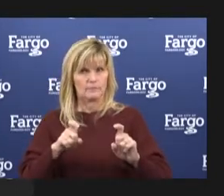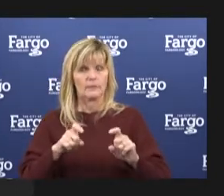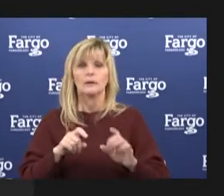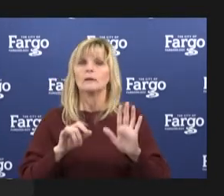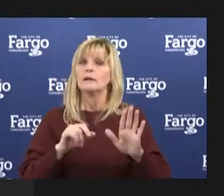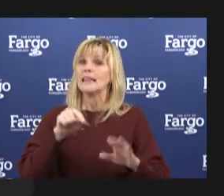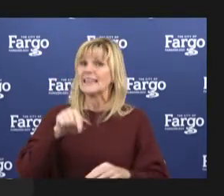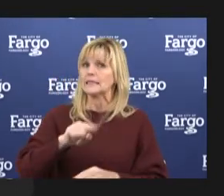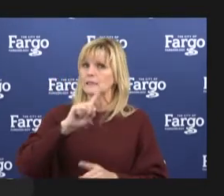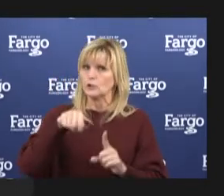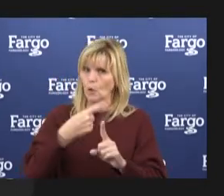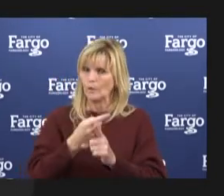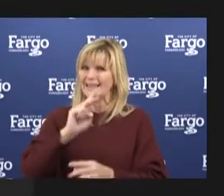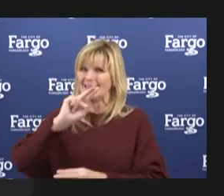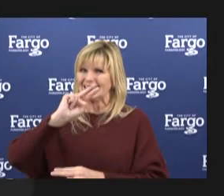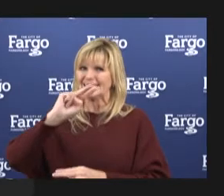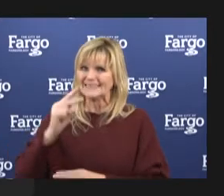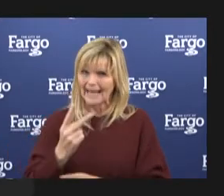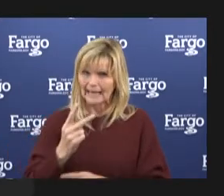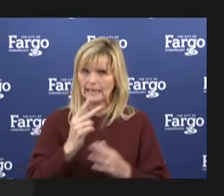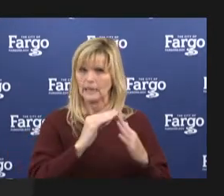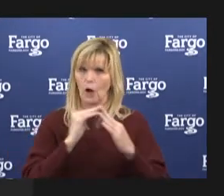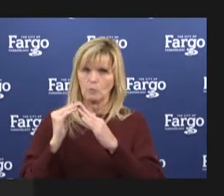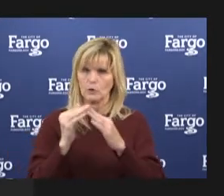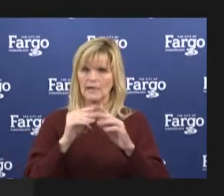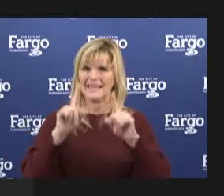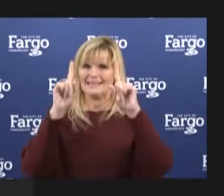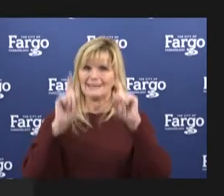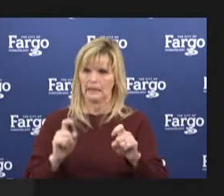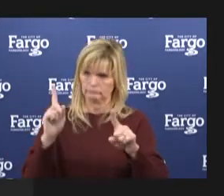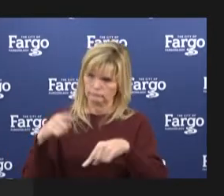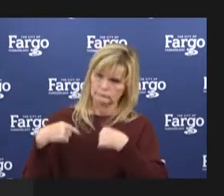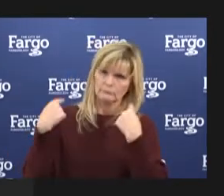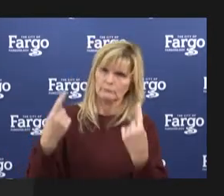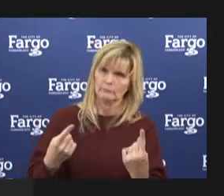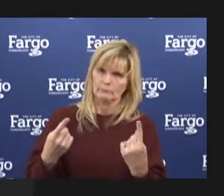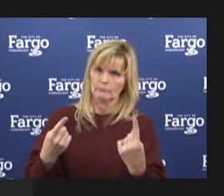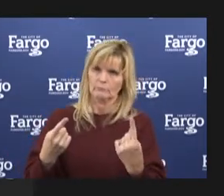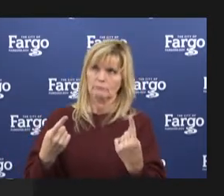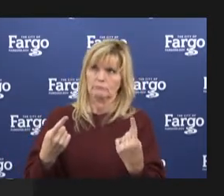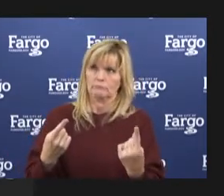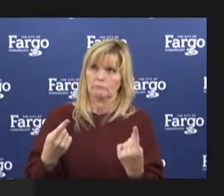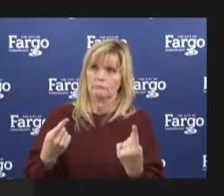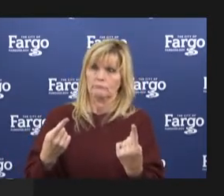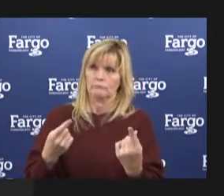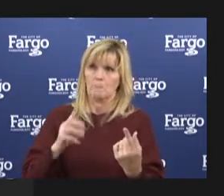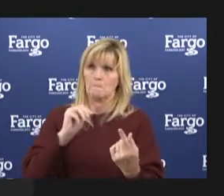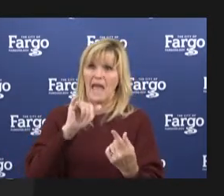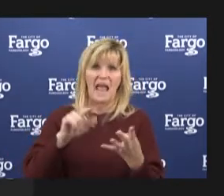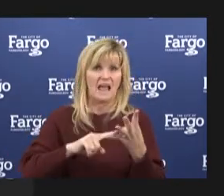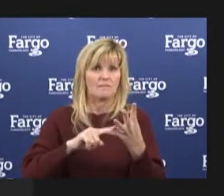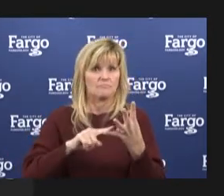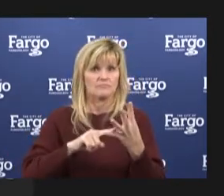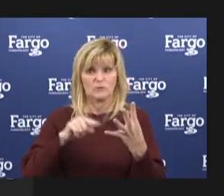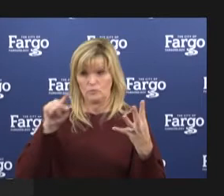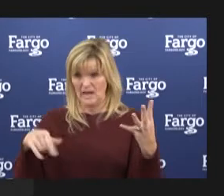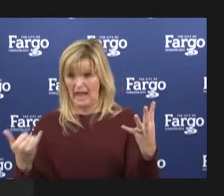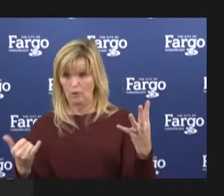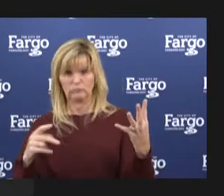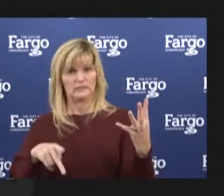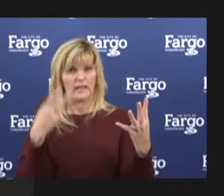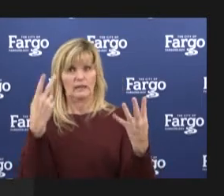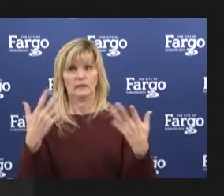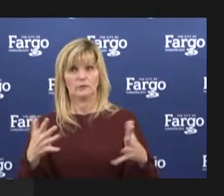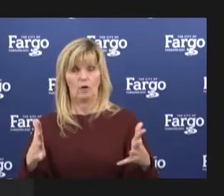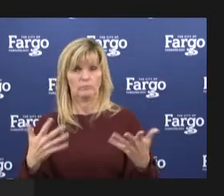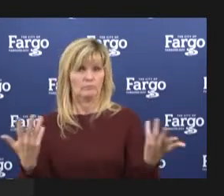the second community test that we have had in Clay County since the end of May. There was one